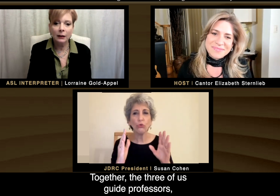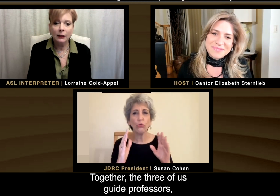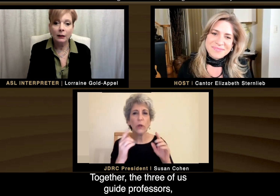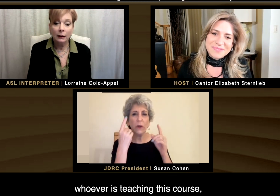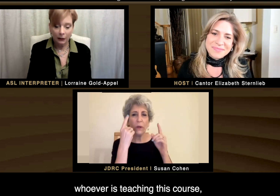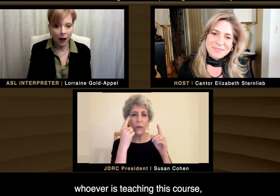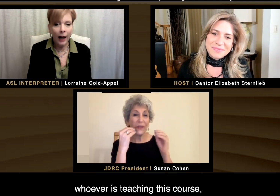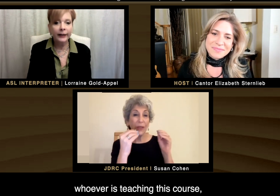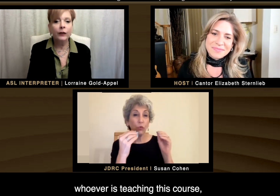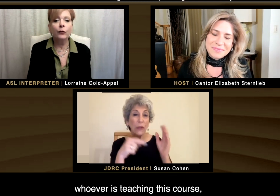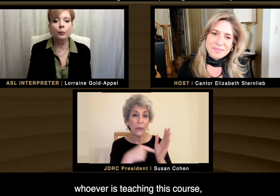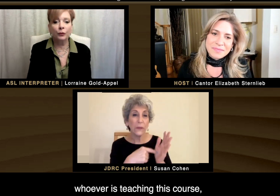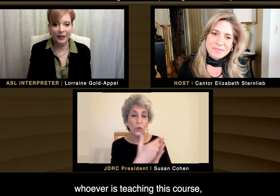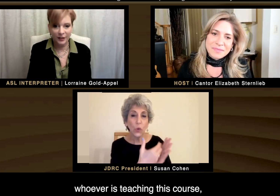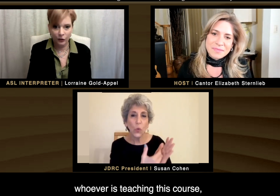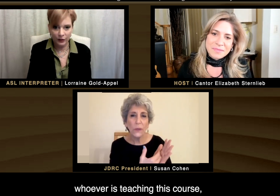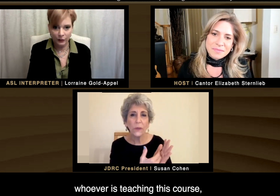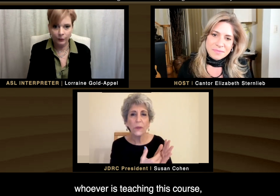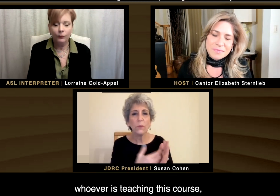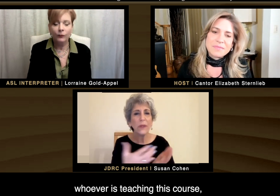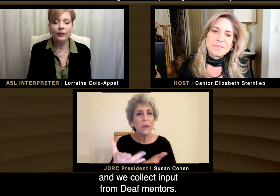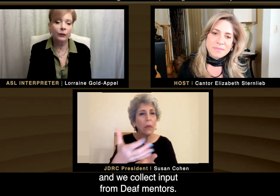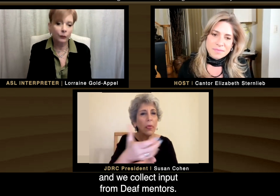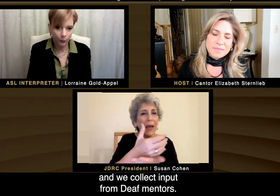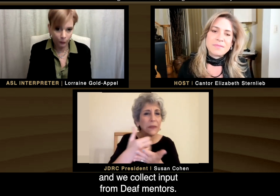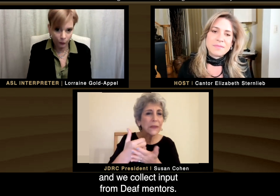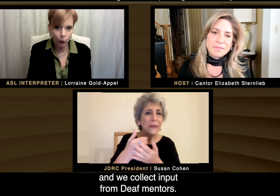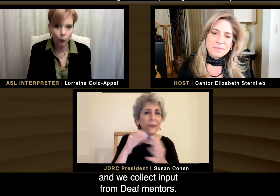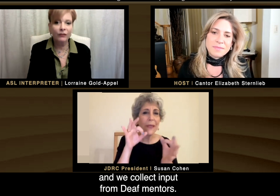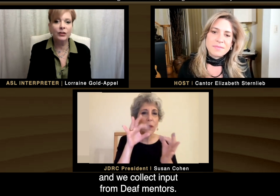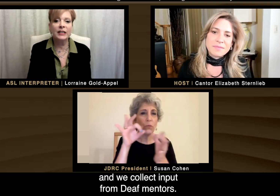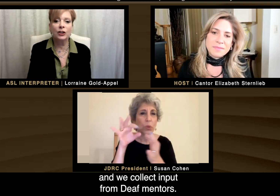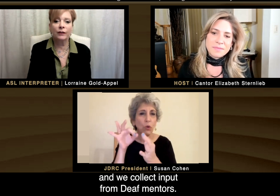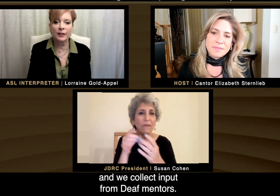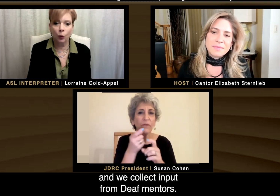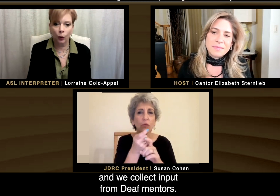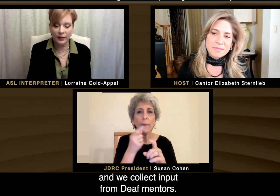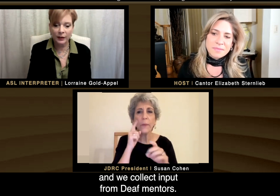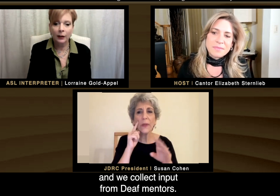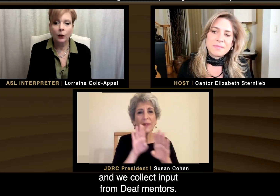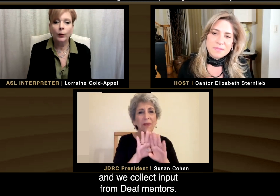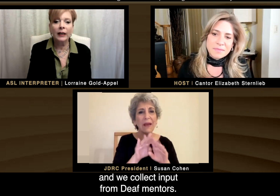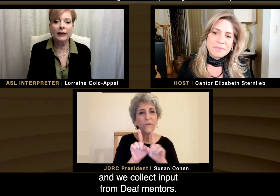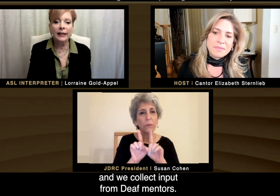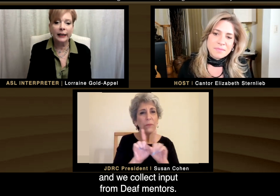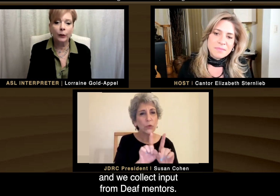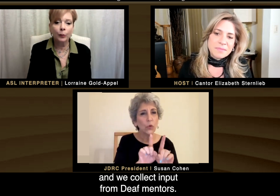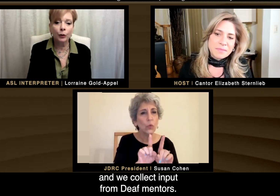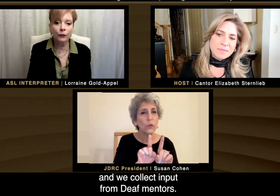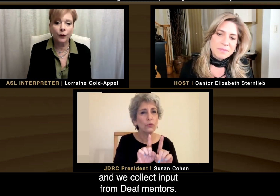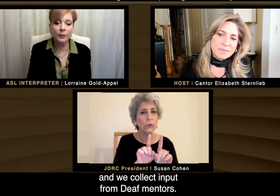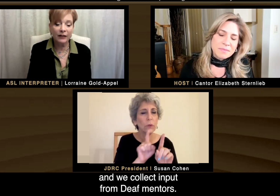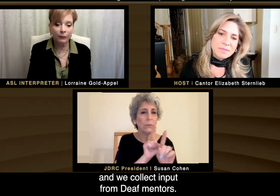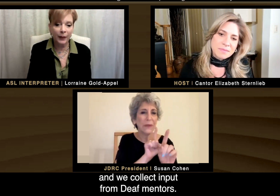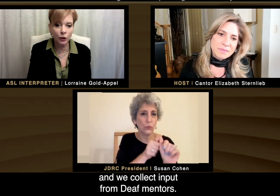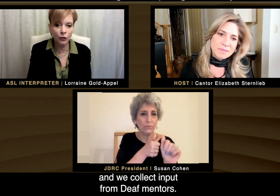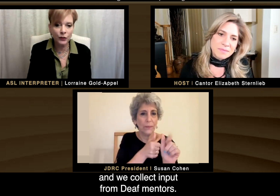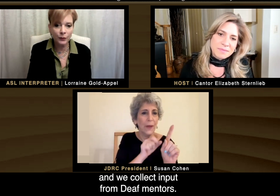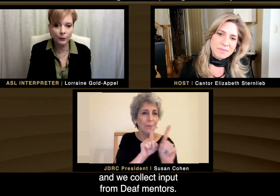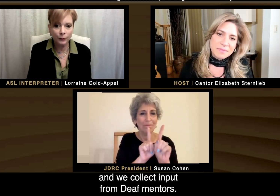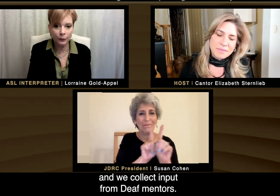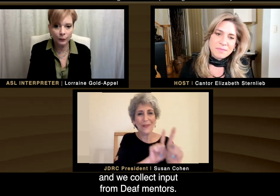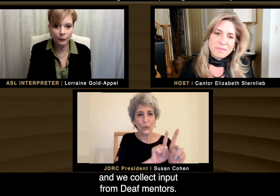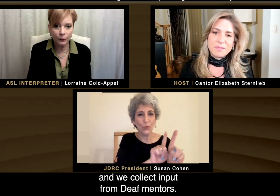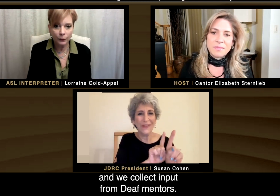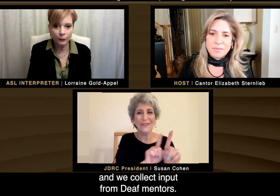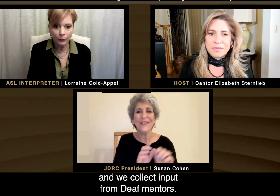us guide professors, whoever's teaching this course. We collect input from deaf